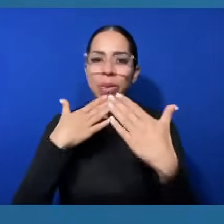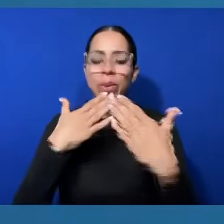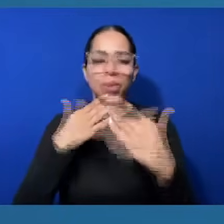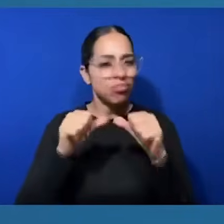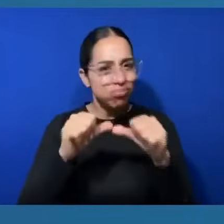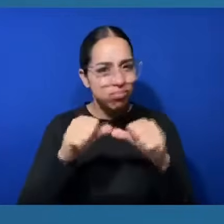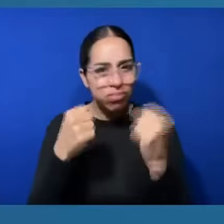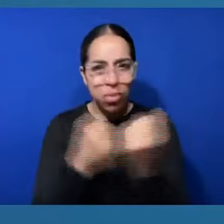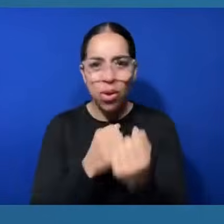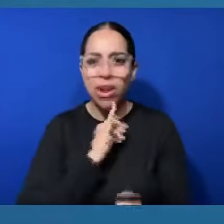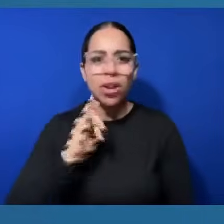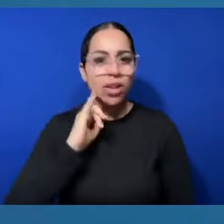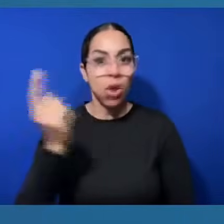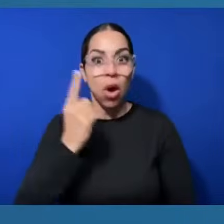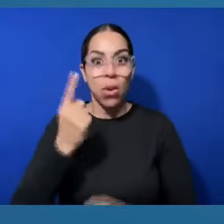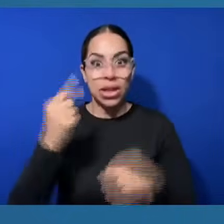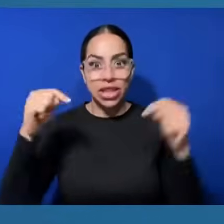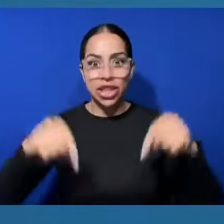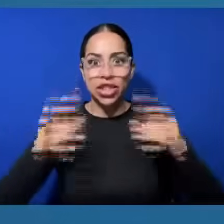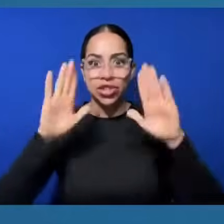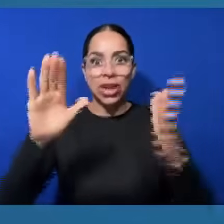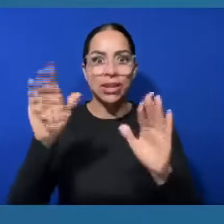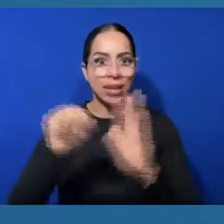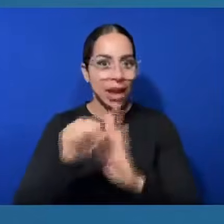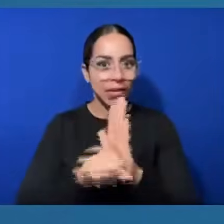always here in the great state of New York. Thank you.